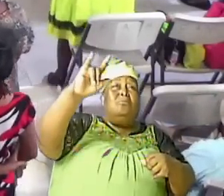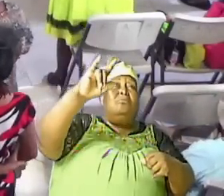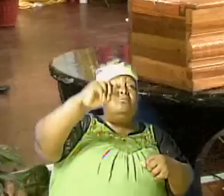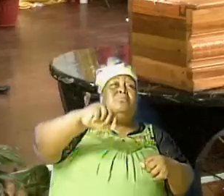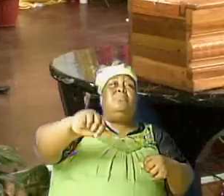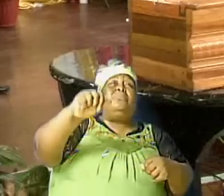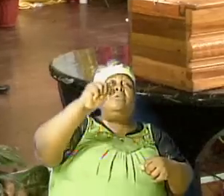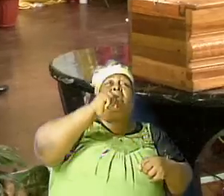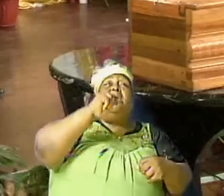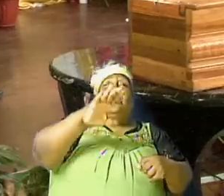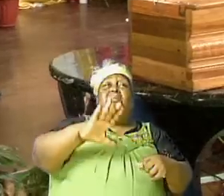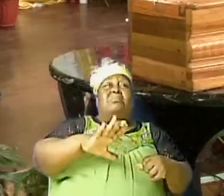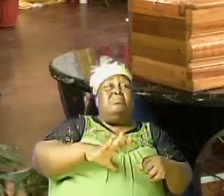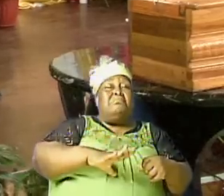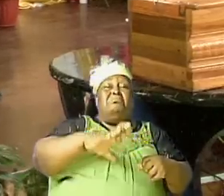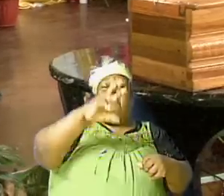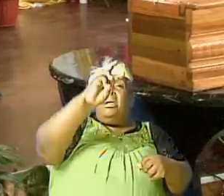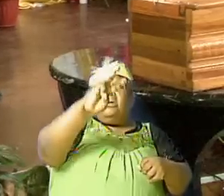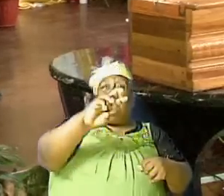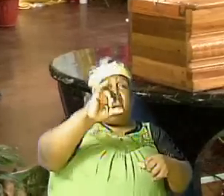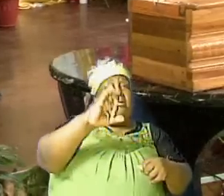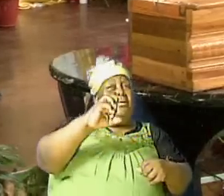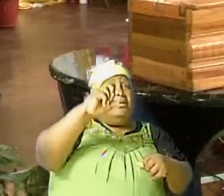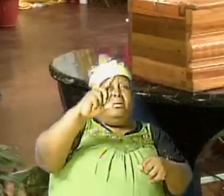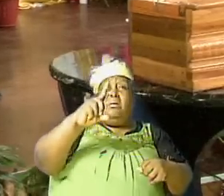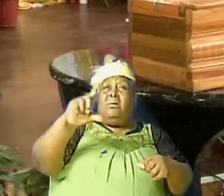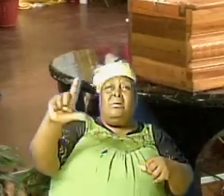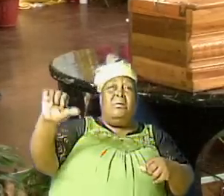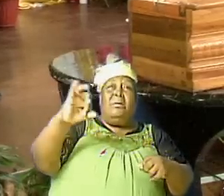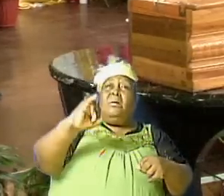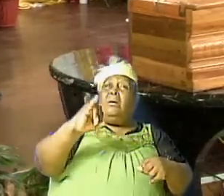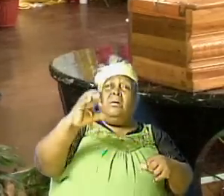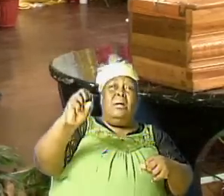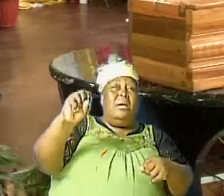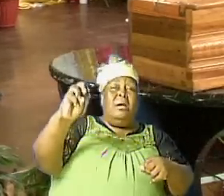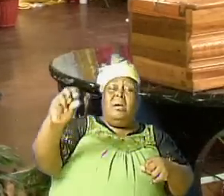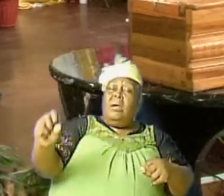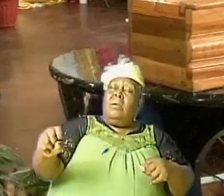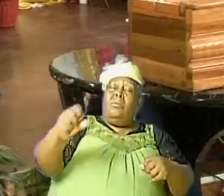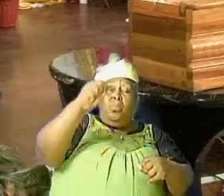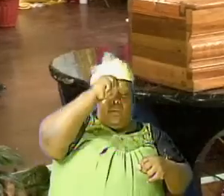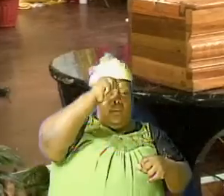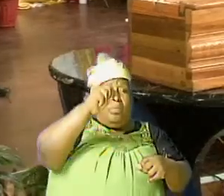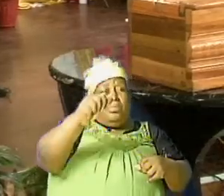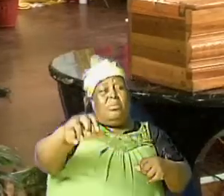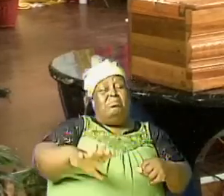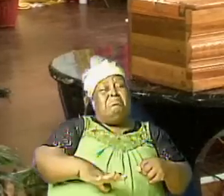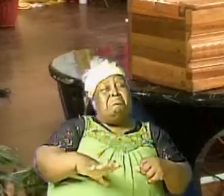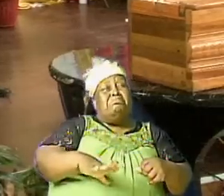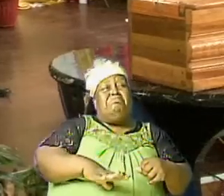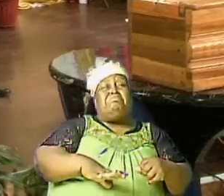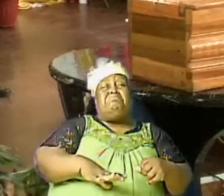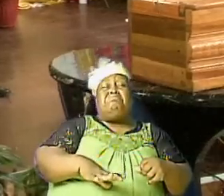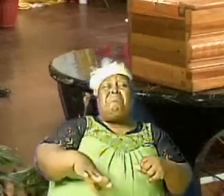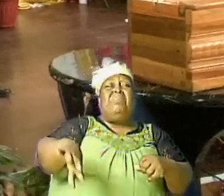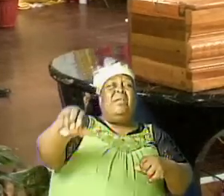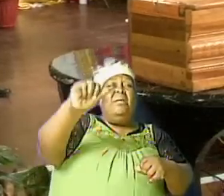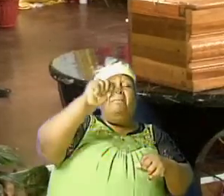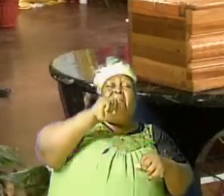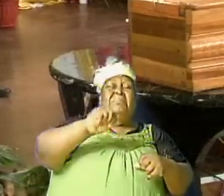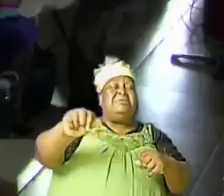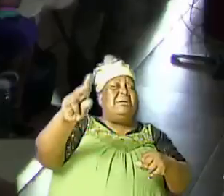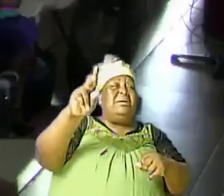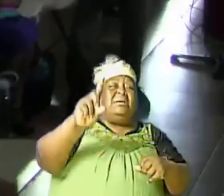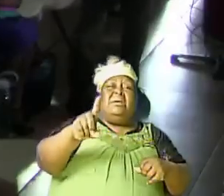And mighty God, Miss Mavis, oh God, overseas, mighty God. And mighty God, that Lord God, Mr. Darkins, mighty